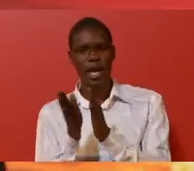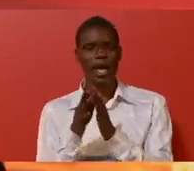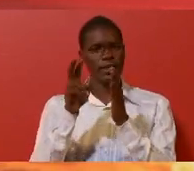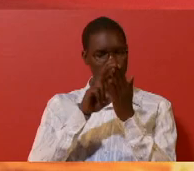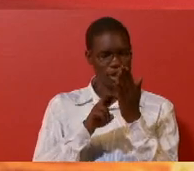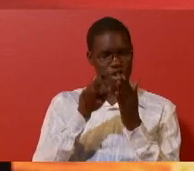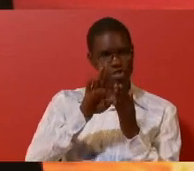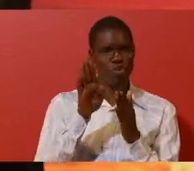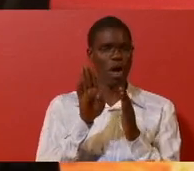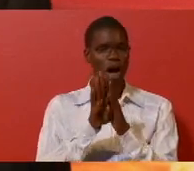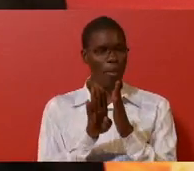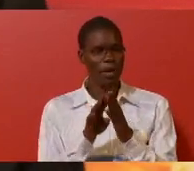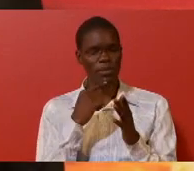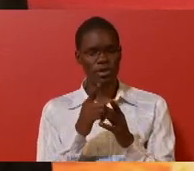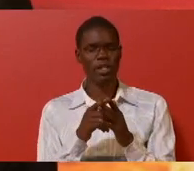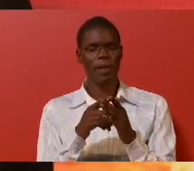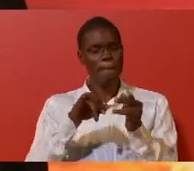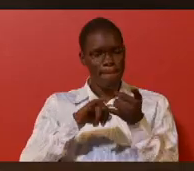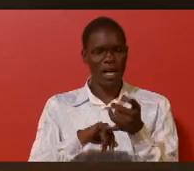to you. Marriage is holy.